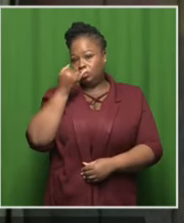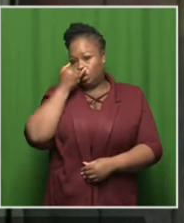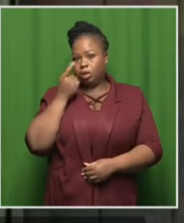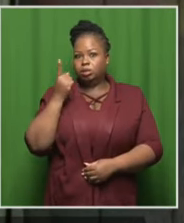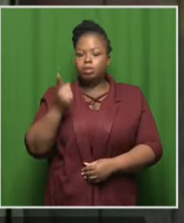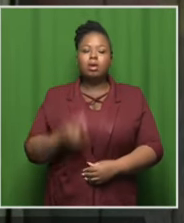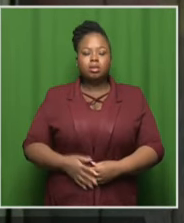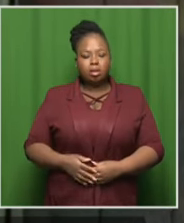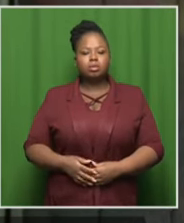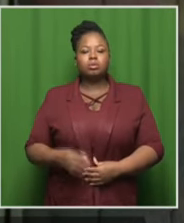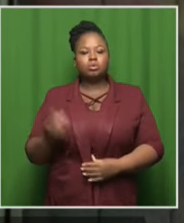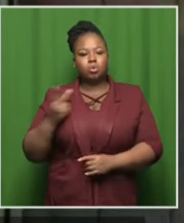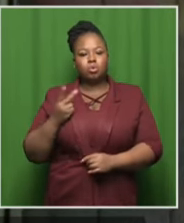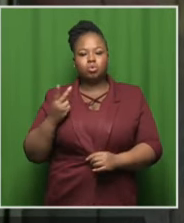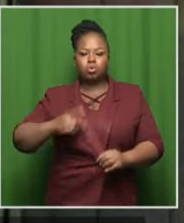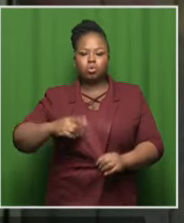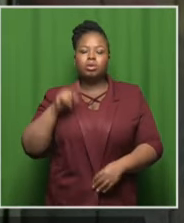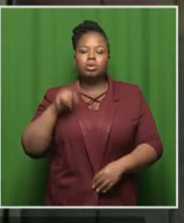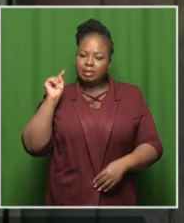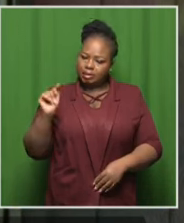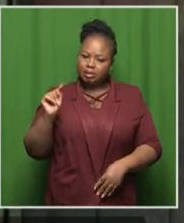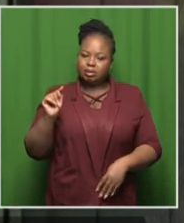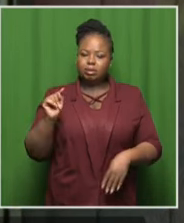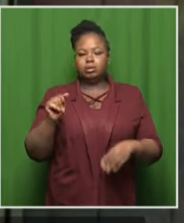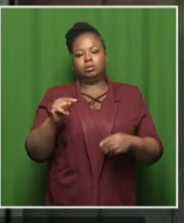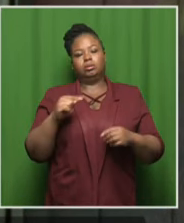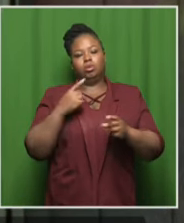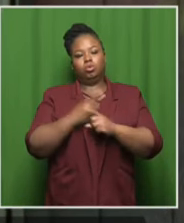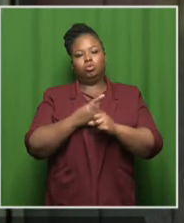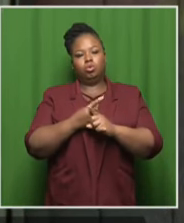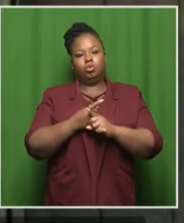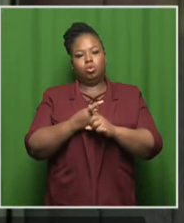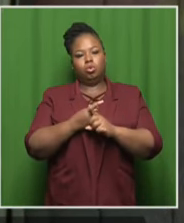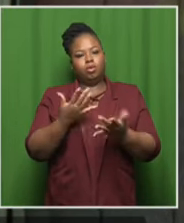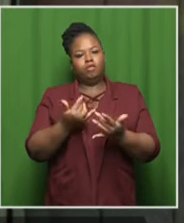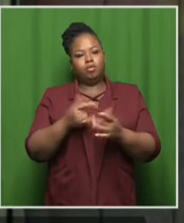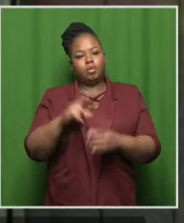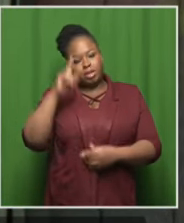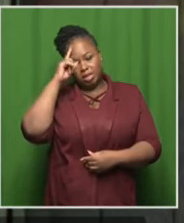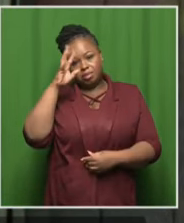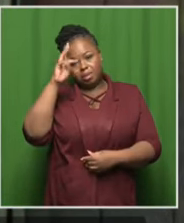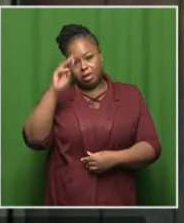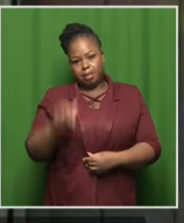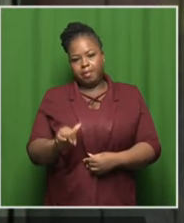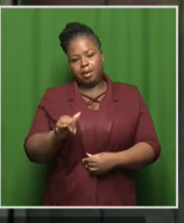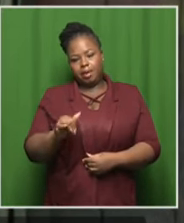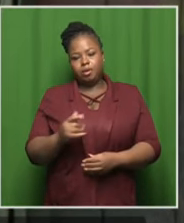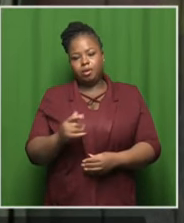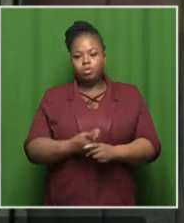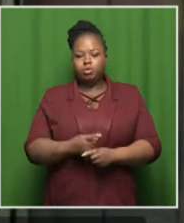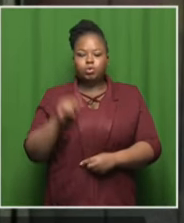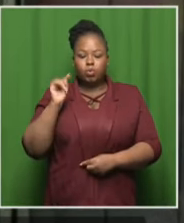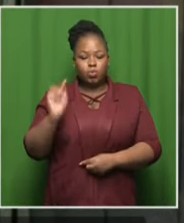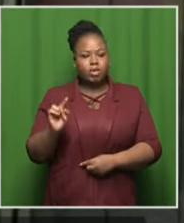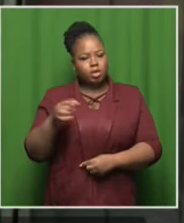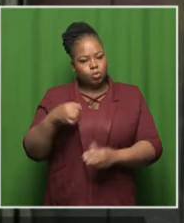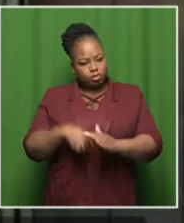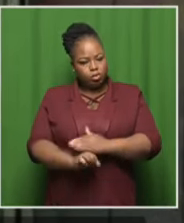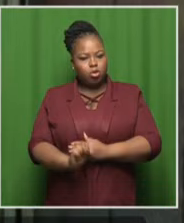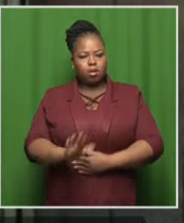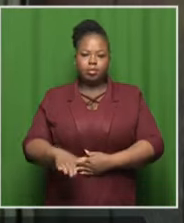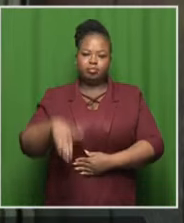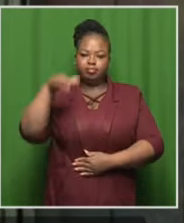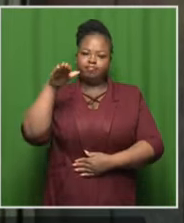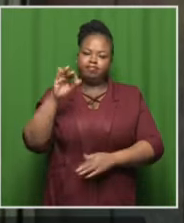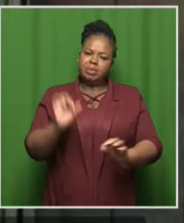proverbial rose out of the concrete here in the neck of the woods in Nelson Mandela Bay Metro. But not to delve too much into it, I'm actually joined